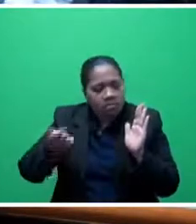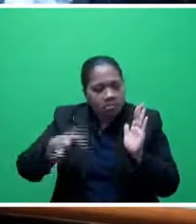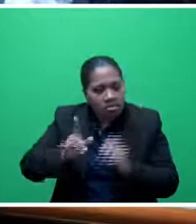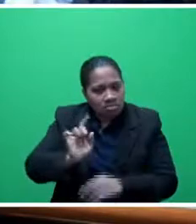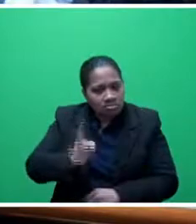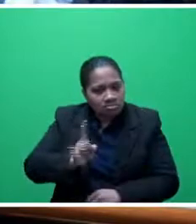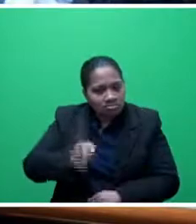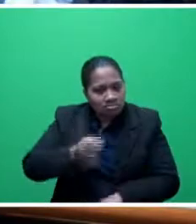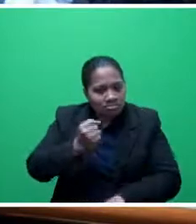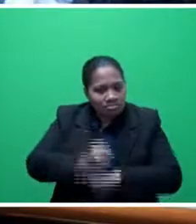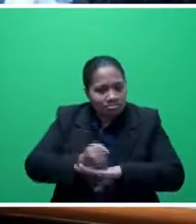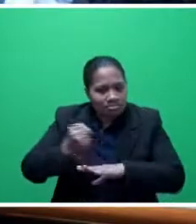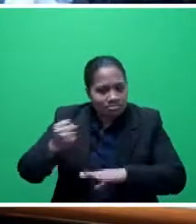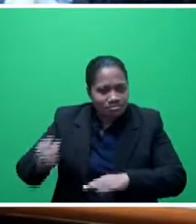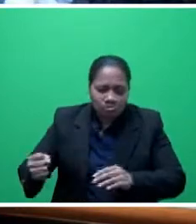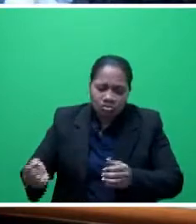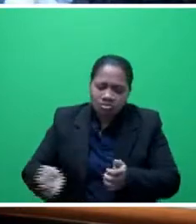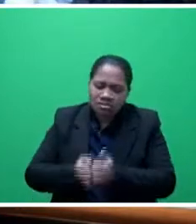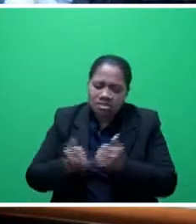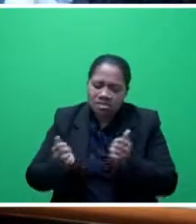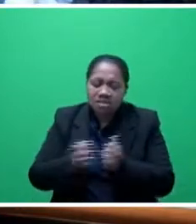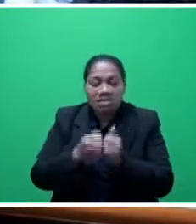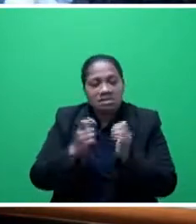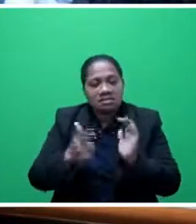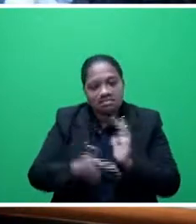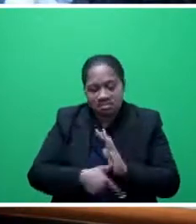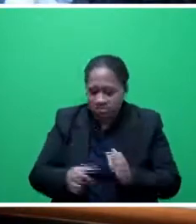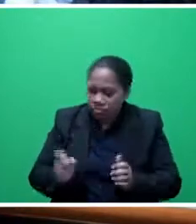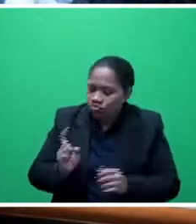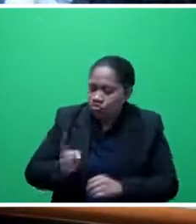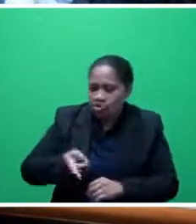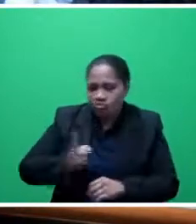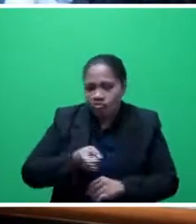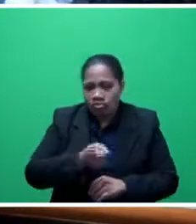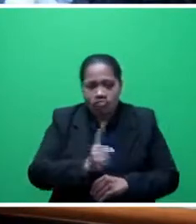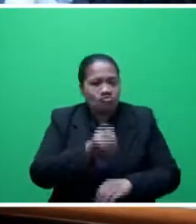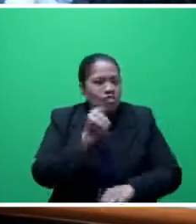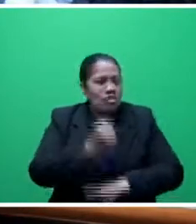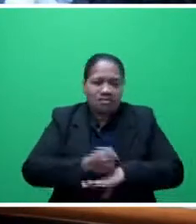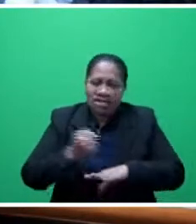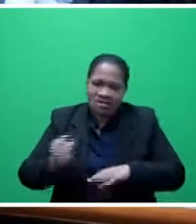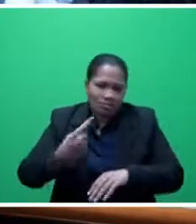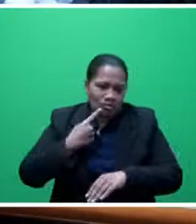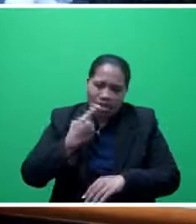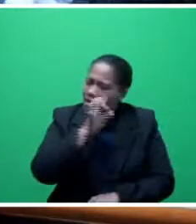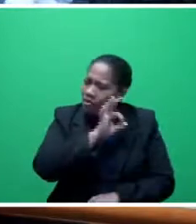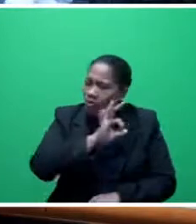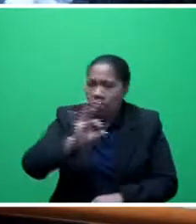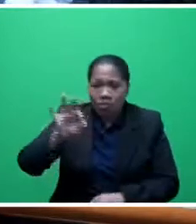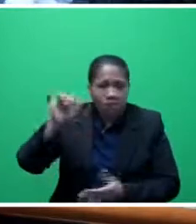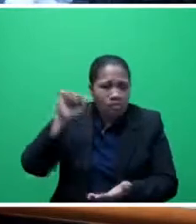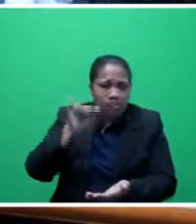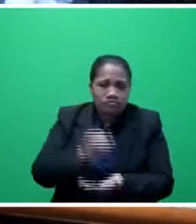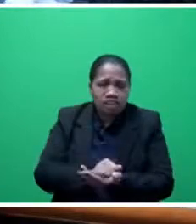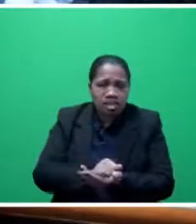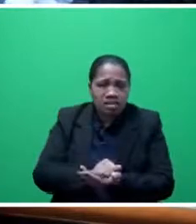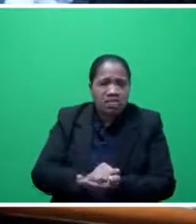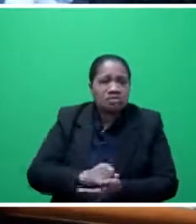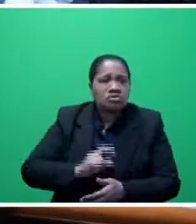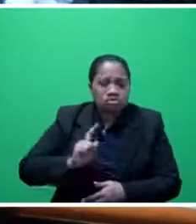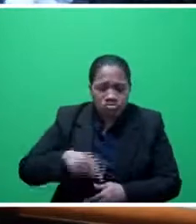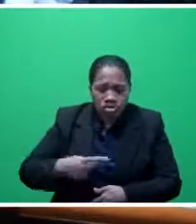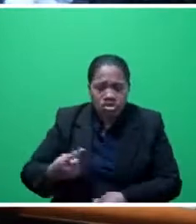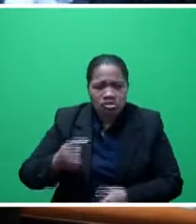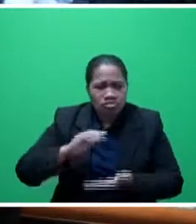government on many occasions, that it is not right to keep raising